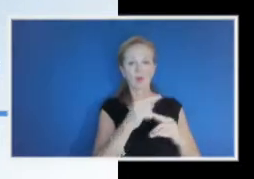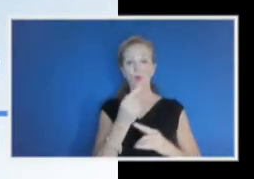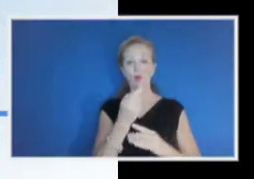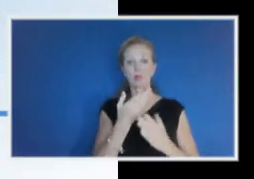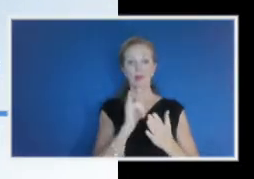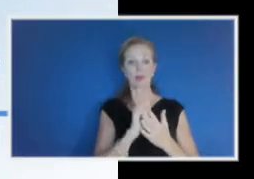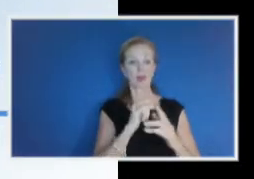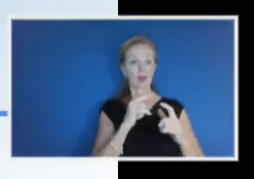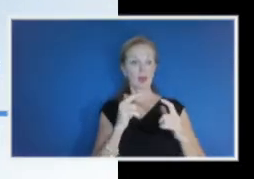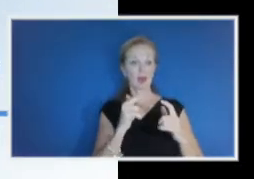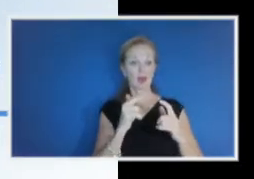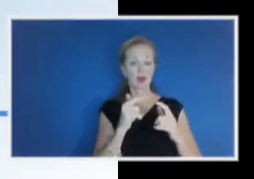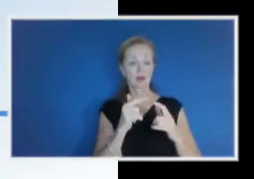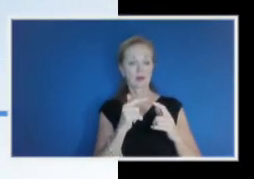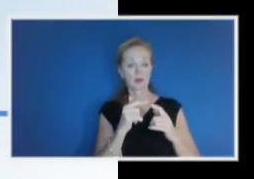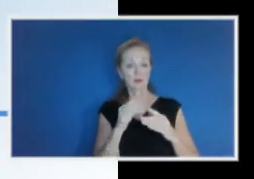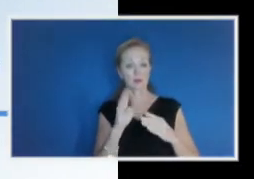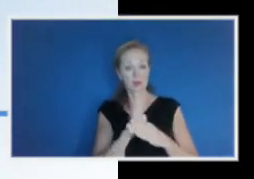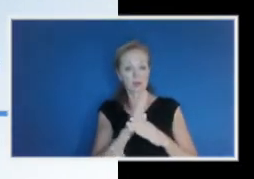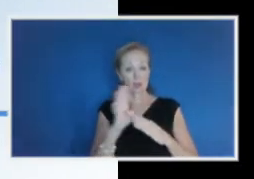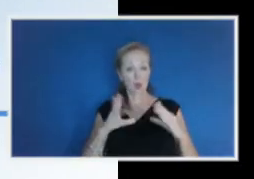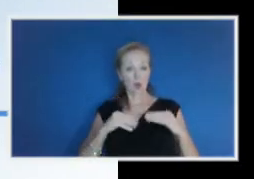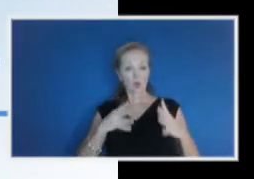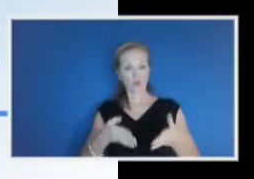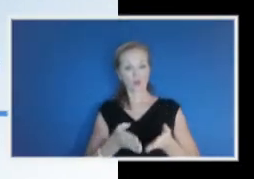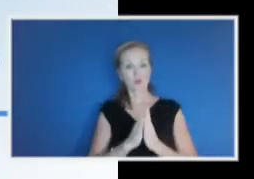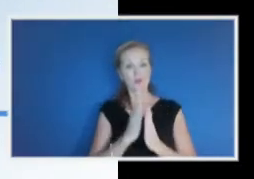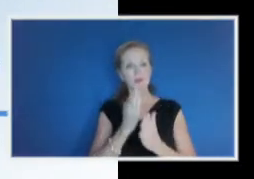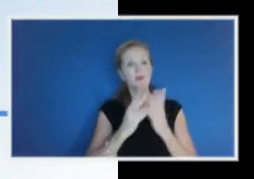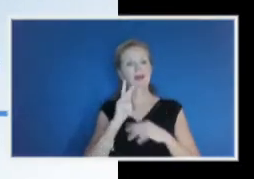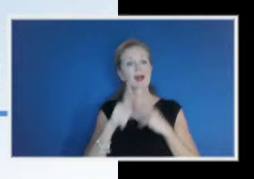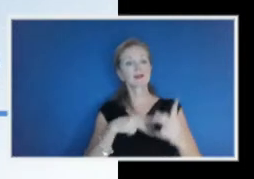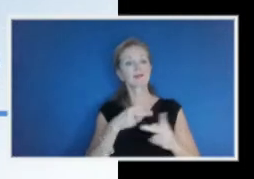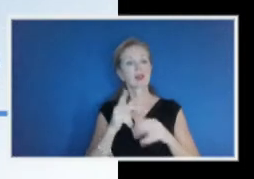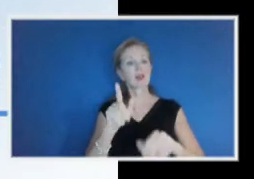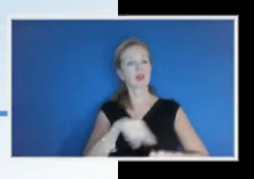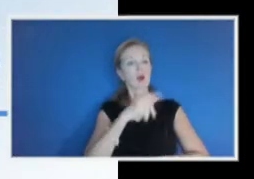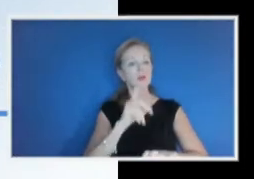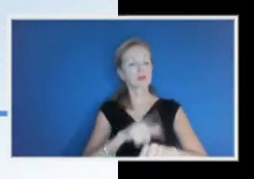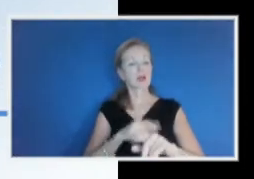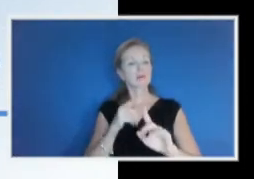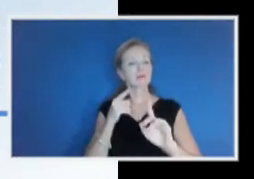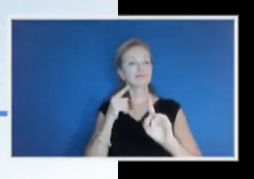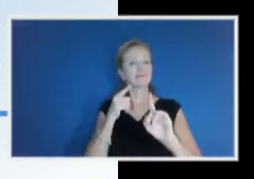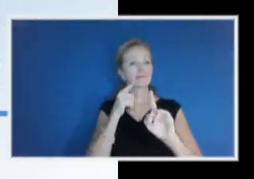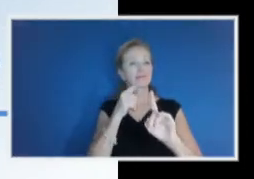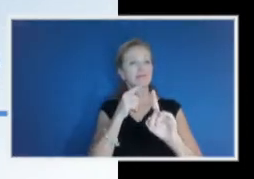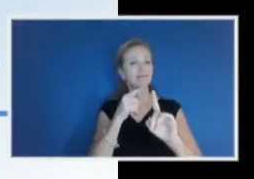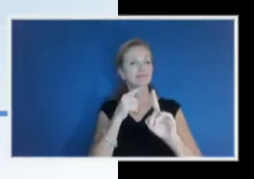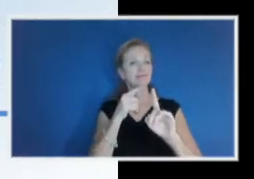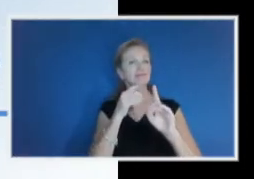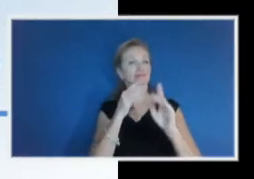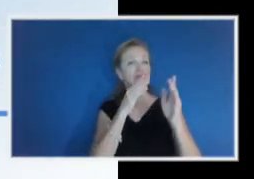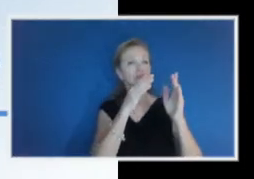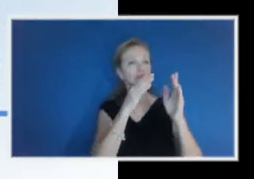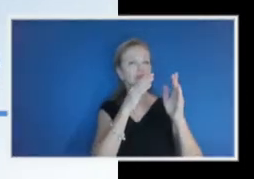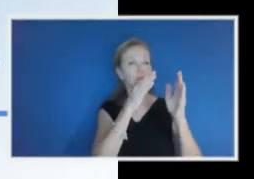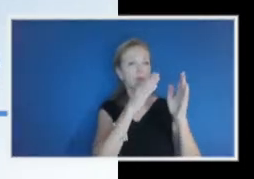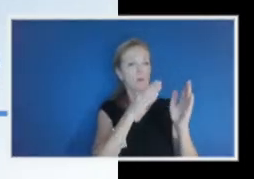of business owners requested was some type of long-term procurement forecast so they could plan, so they